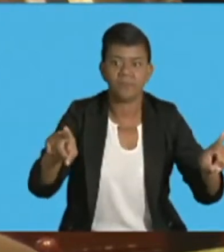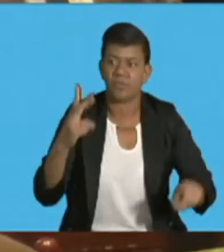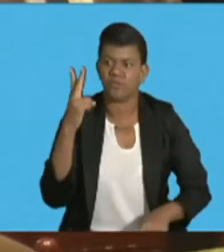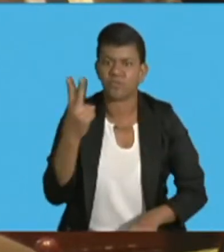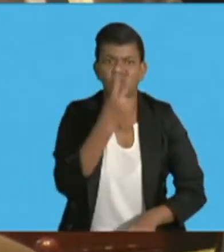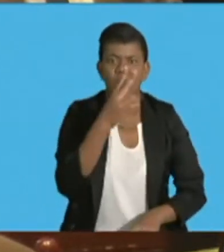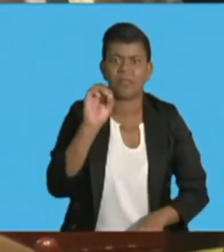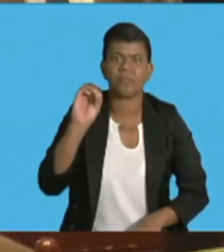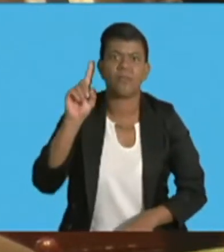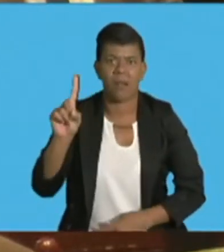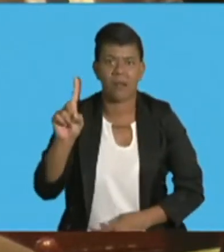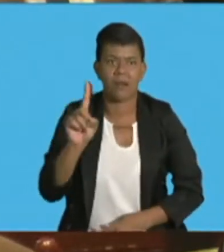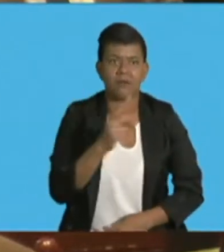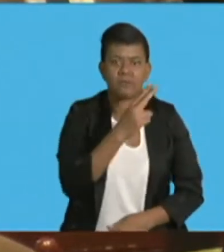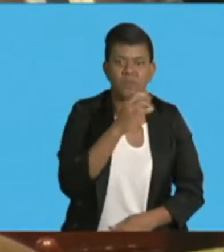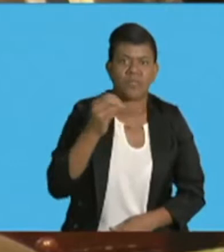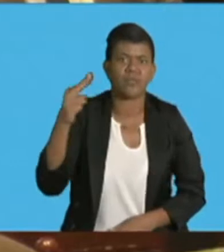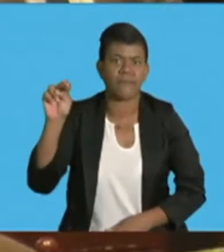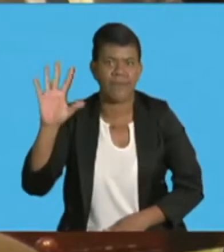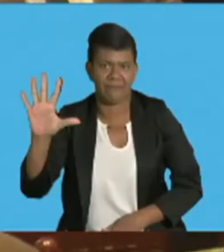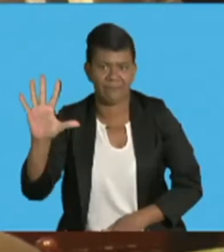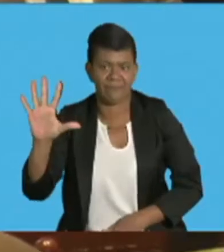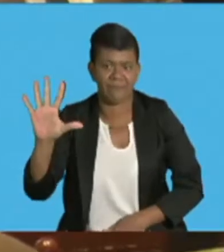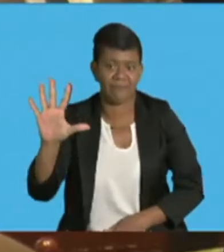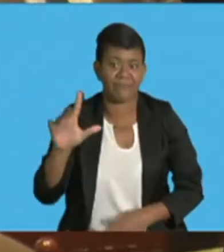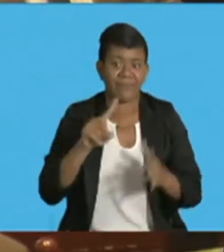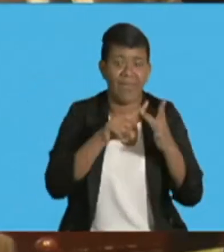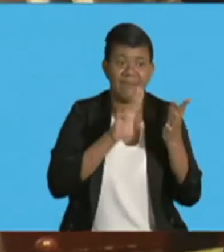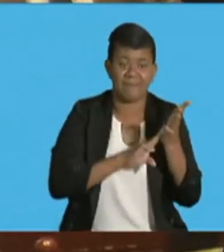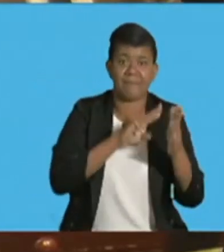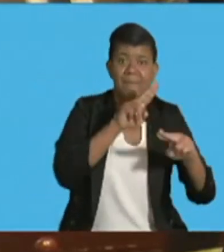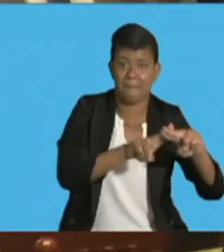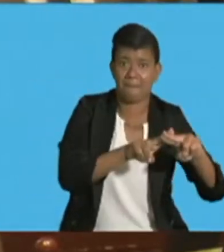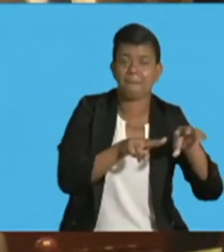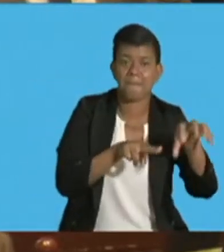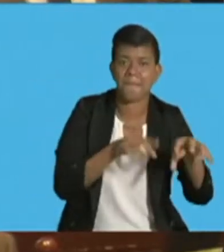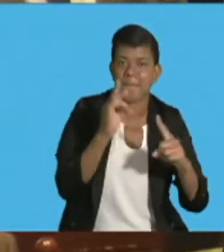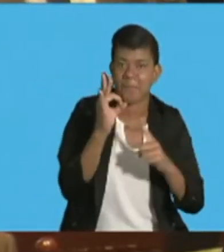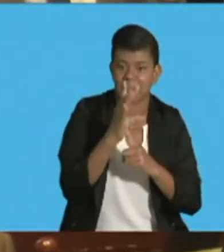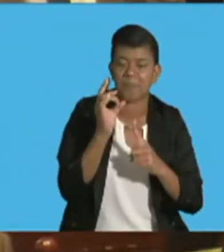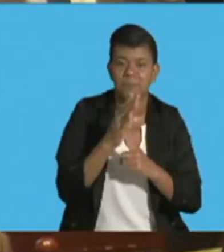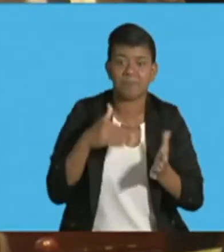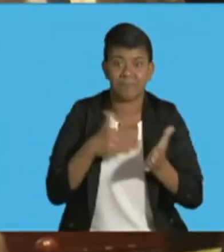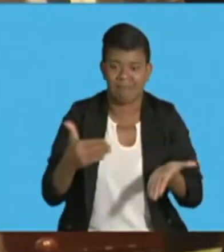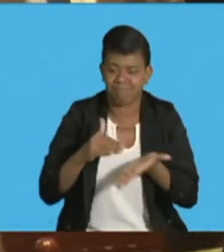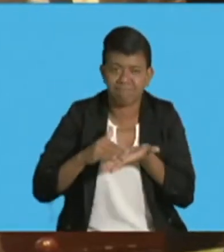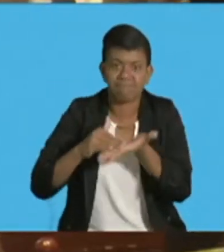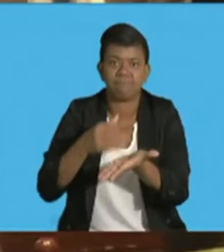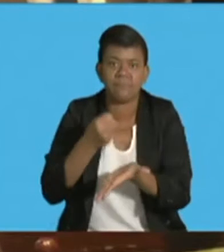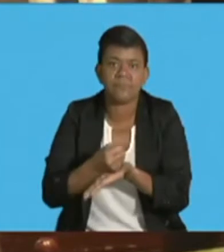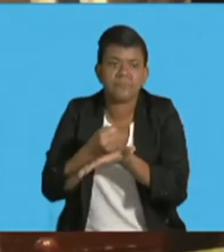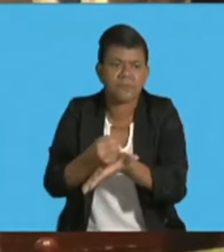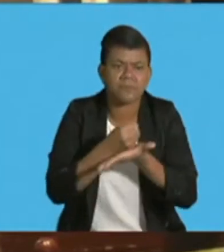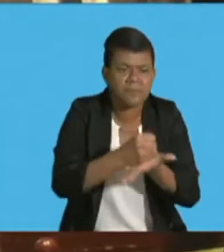2021 to 2025. And the IMF is catalyzing important market conversations that are influencing greater access to vulnerability